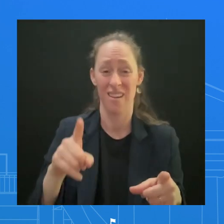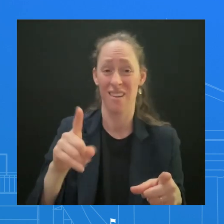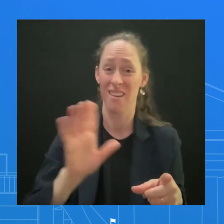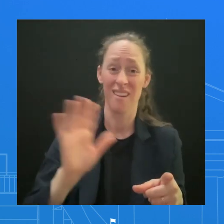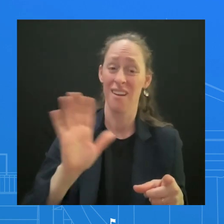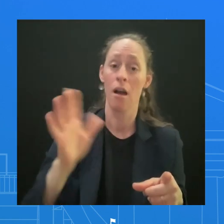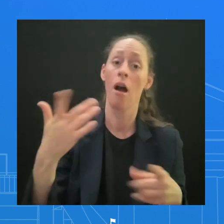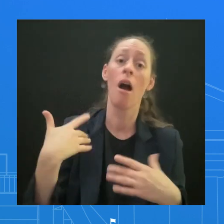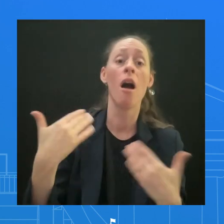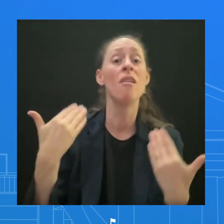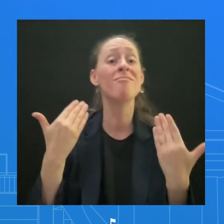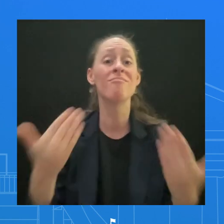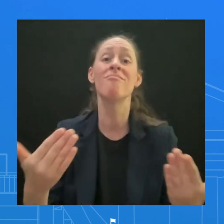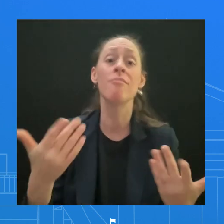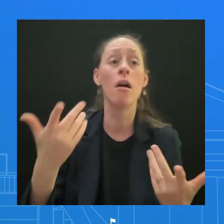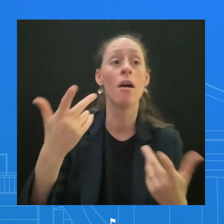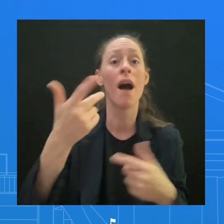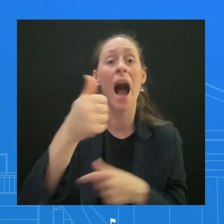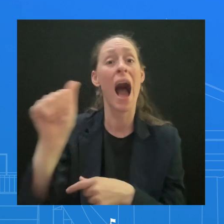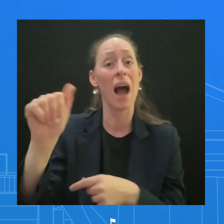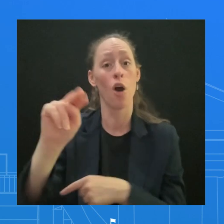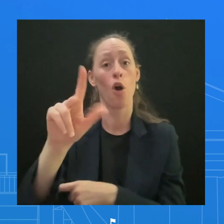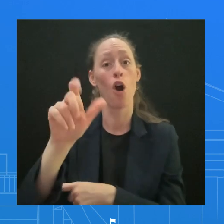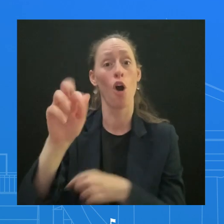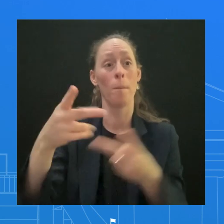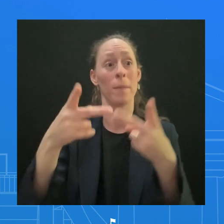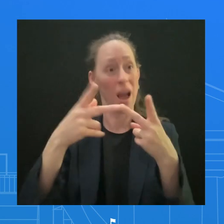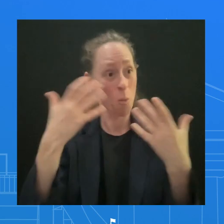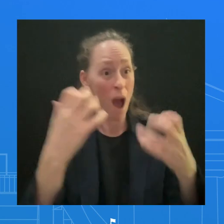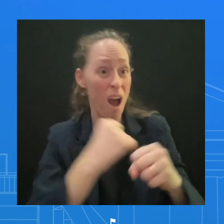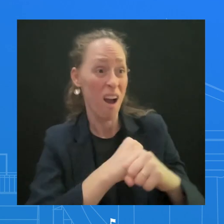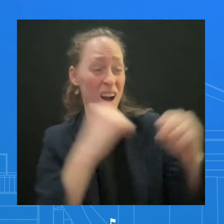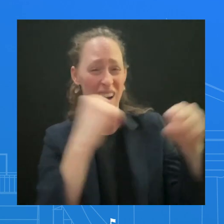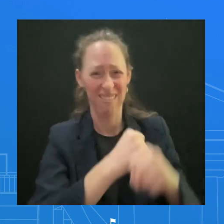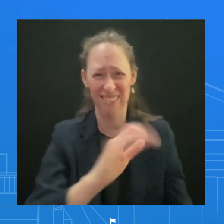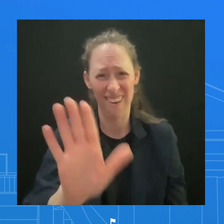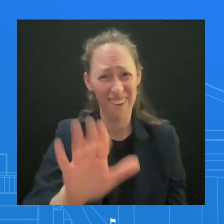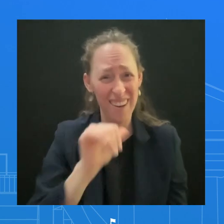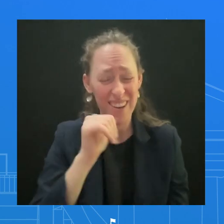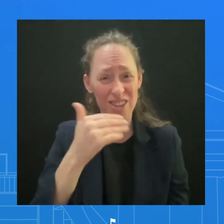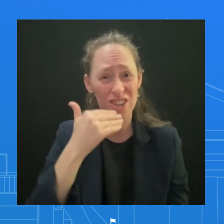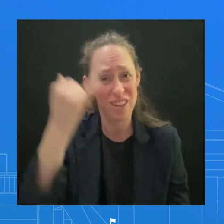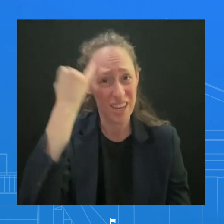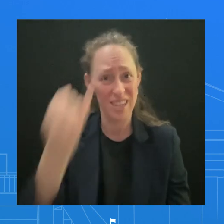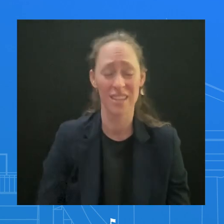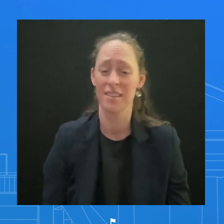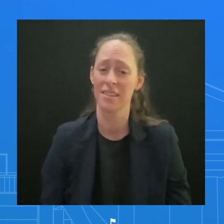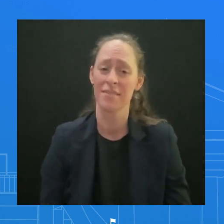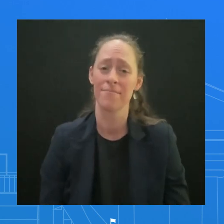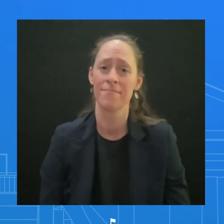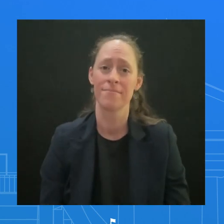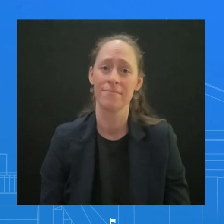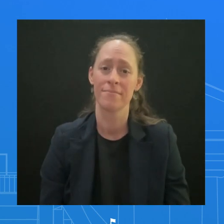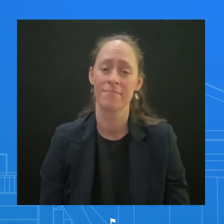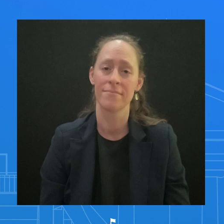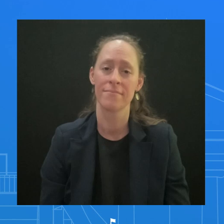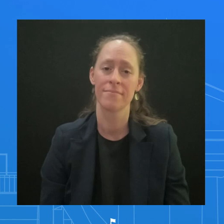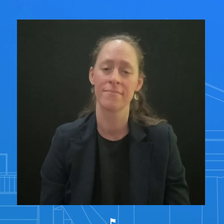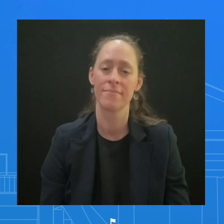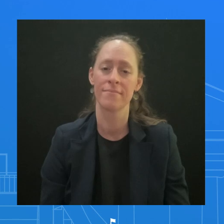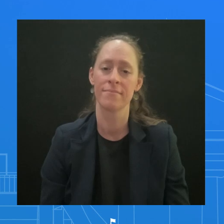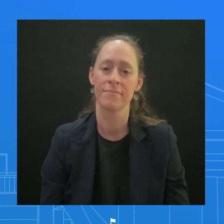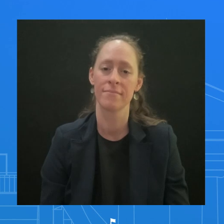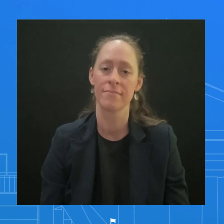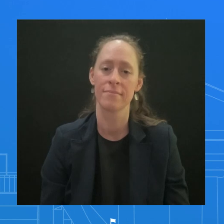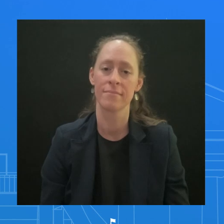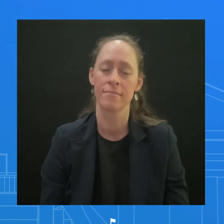of Russian oil, does the president come out of this meeting with Modi with the belief that India may actually reduce its purchases of